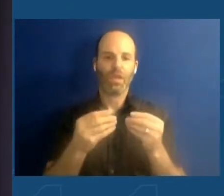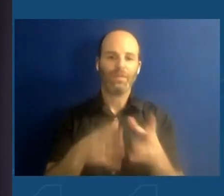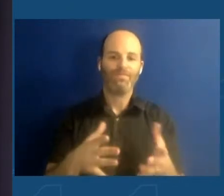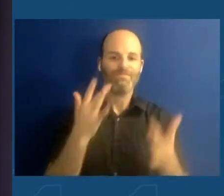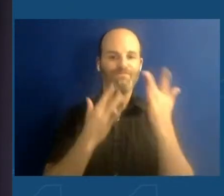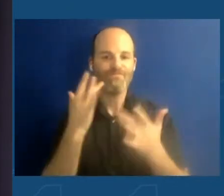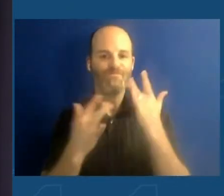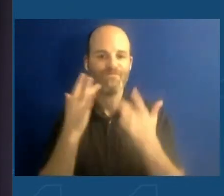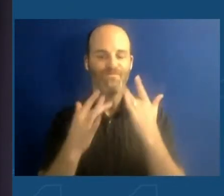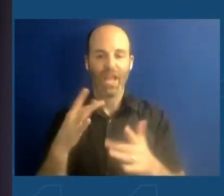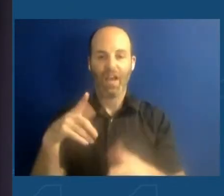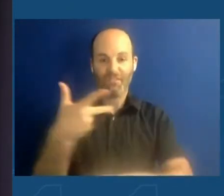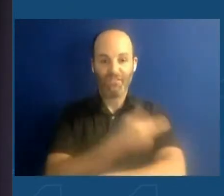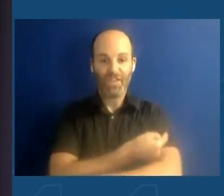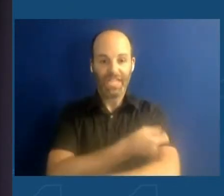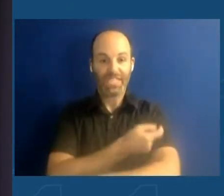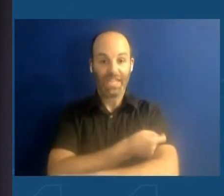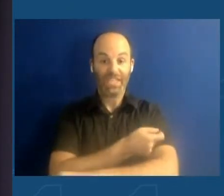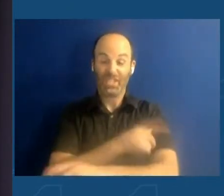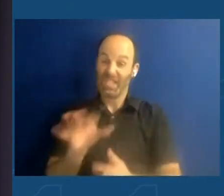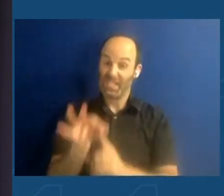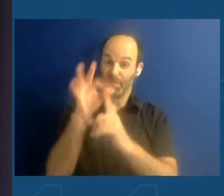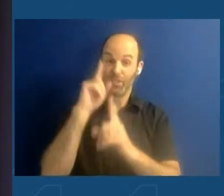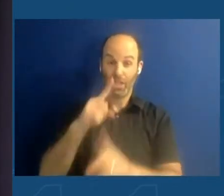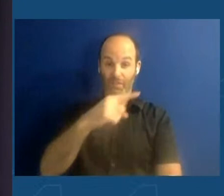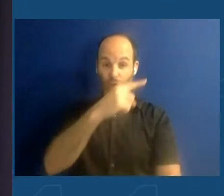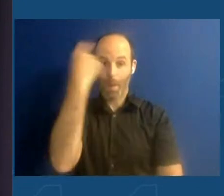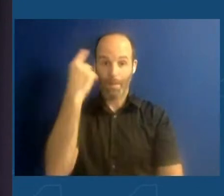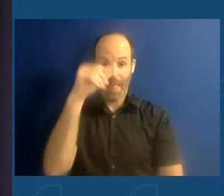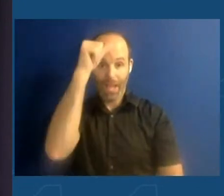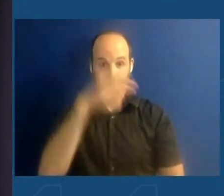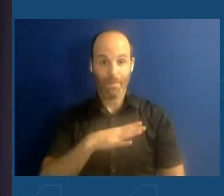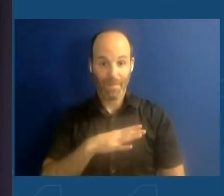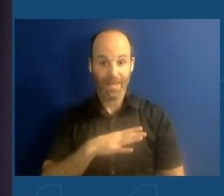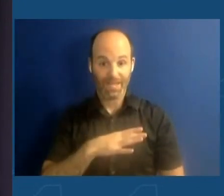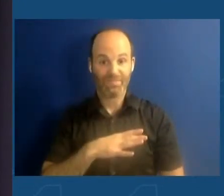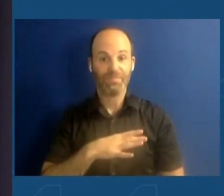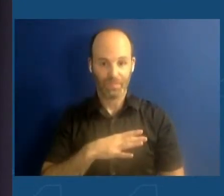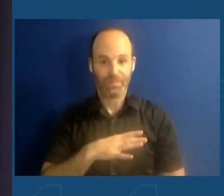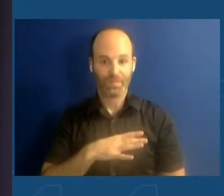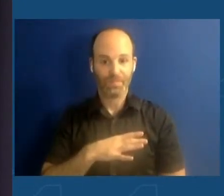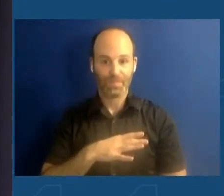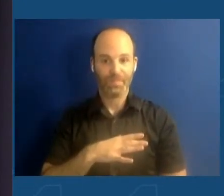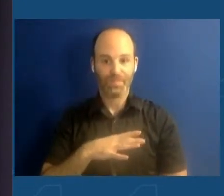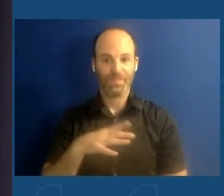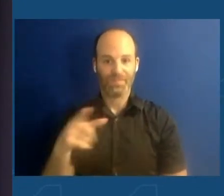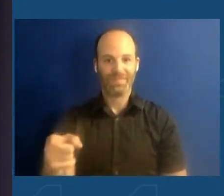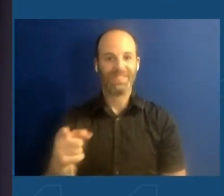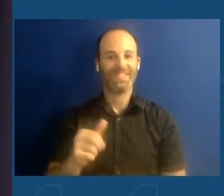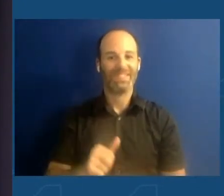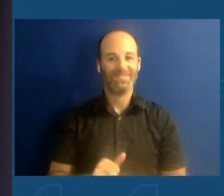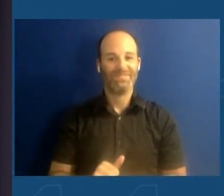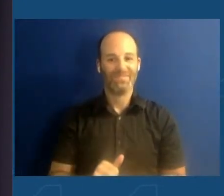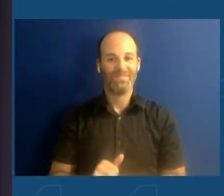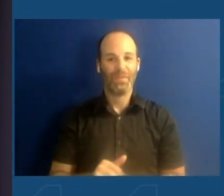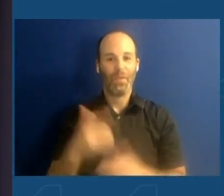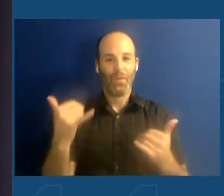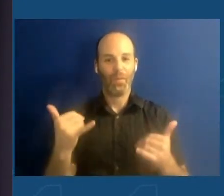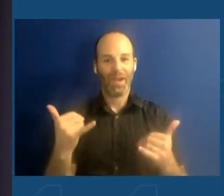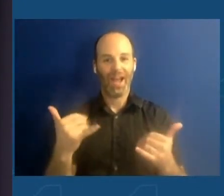vaccinations, particularly going to Black men. We now have over 90 countries that are